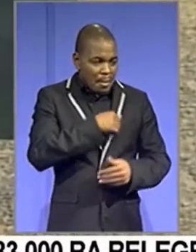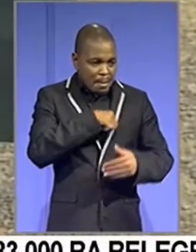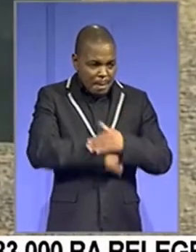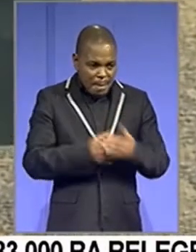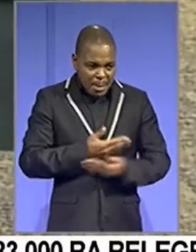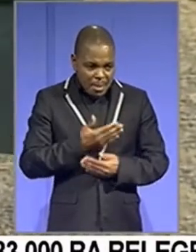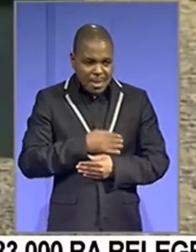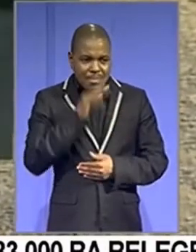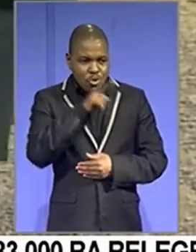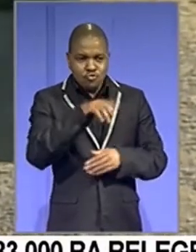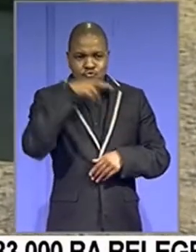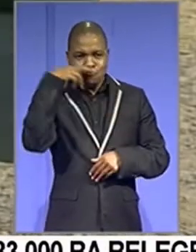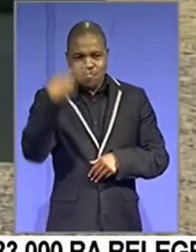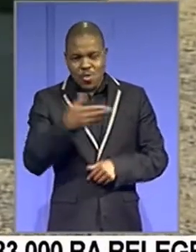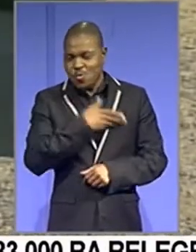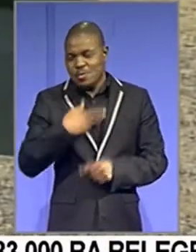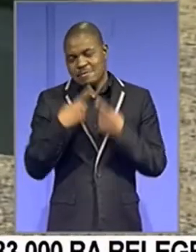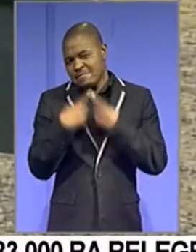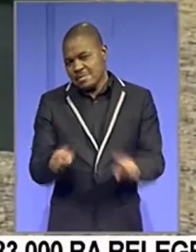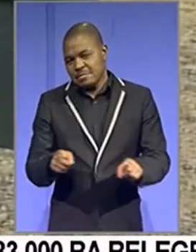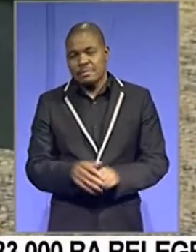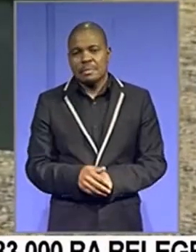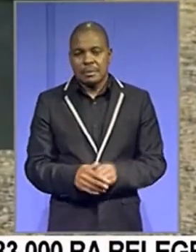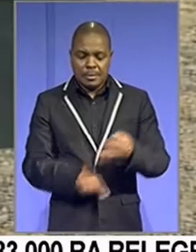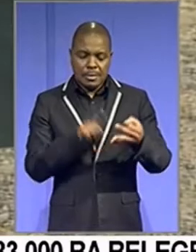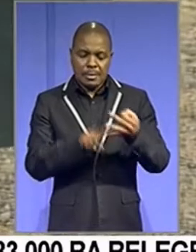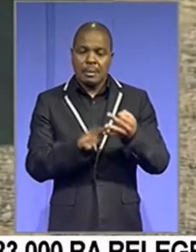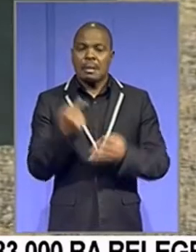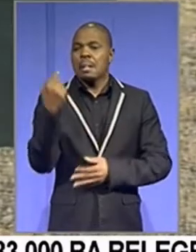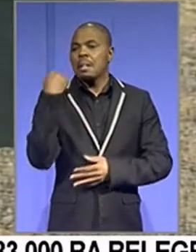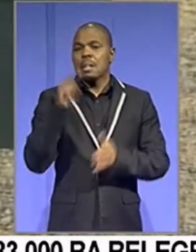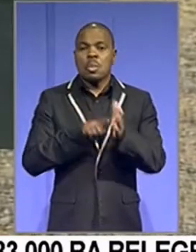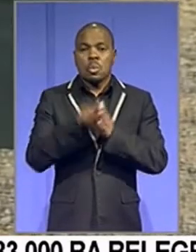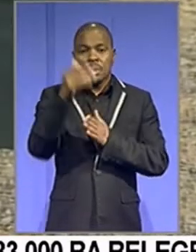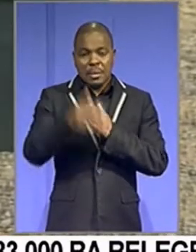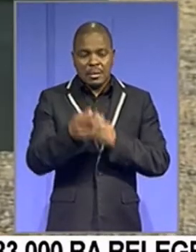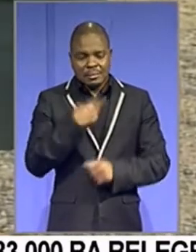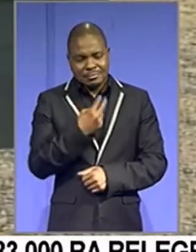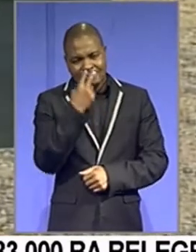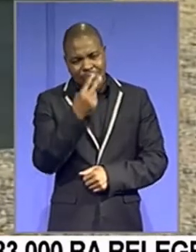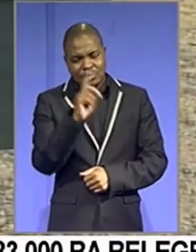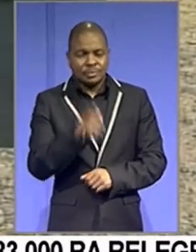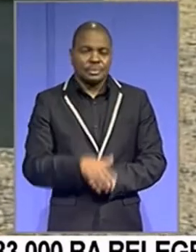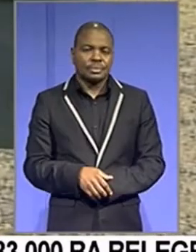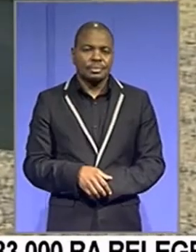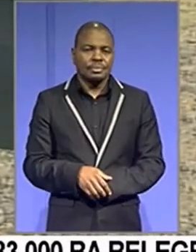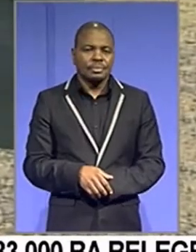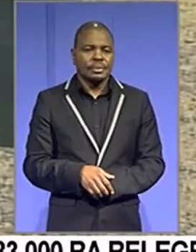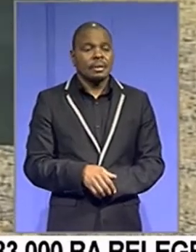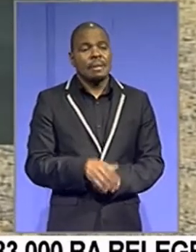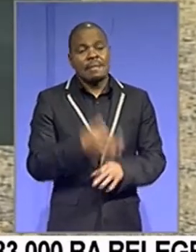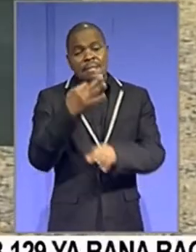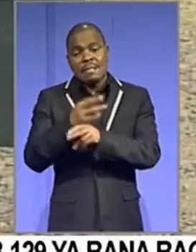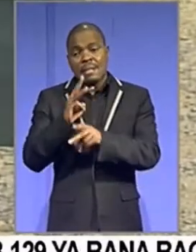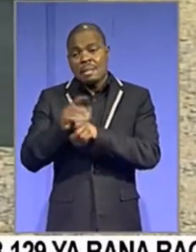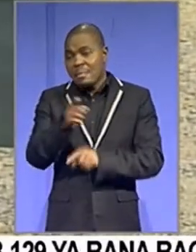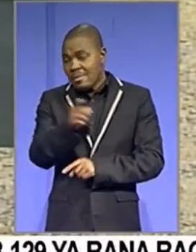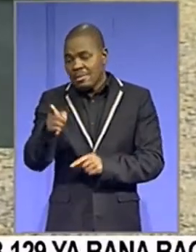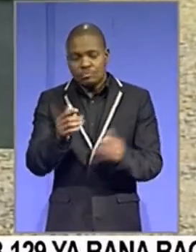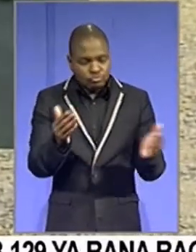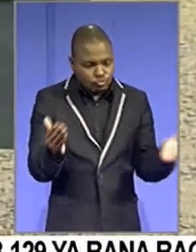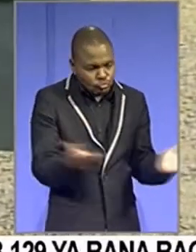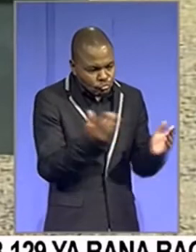mosadi. Se sengwe gape se ke se boneng ka weekend e fetileng e ba ditaba tse tsa gore batswadi ka bo bona ke bona ba encouragejang